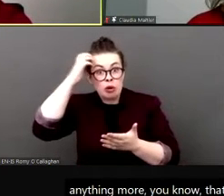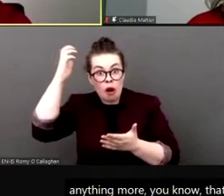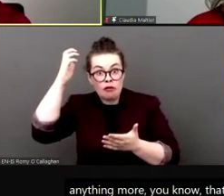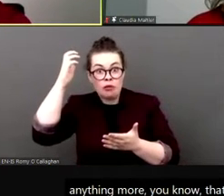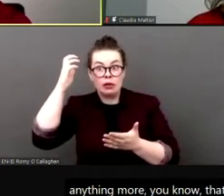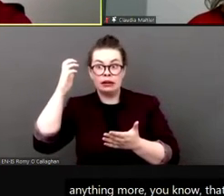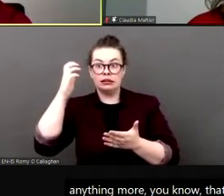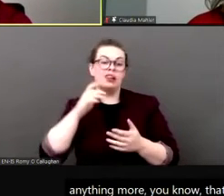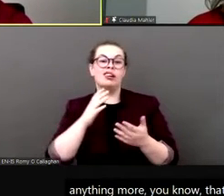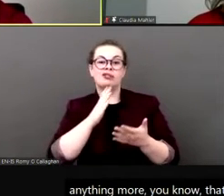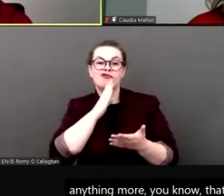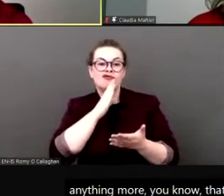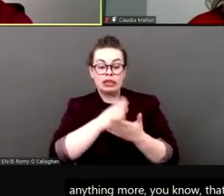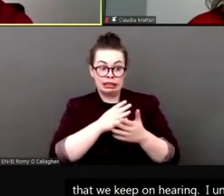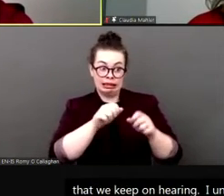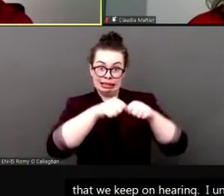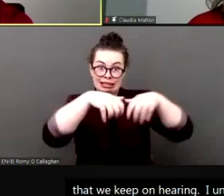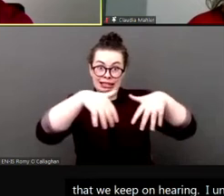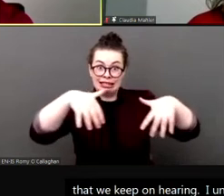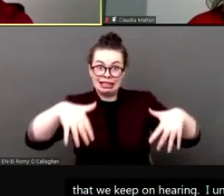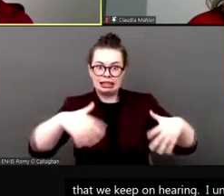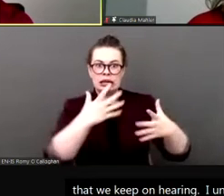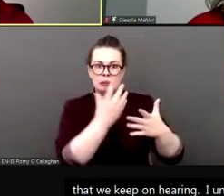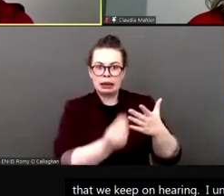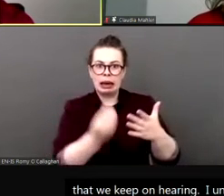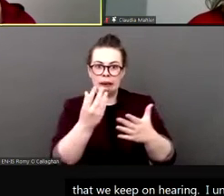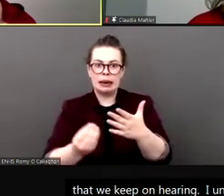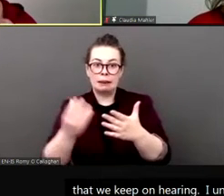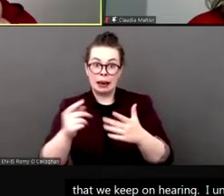a different way when you were drafting CRPD, right?